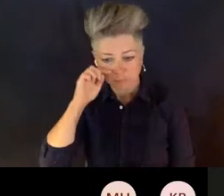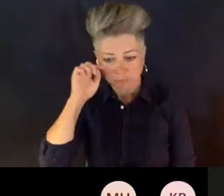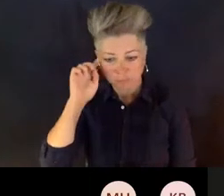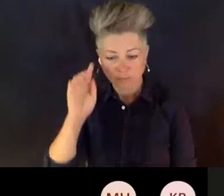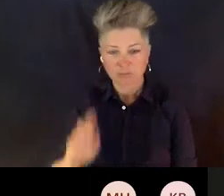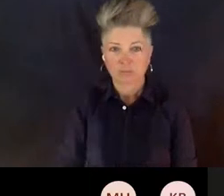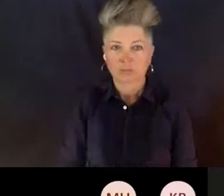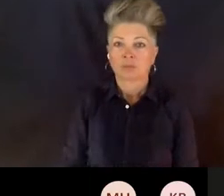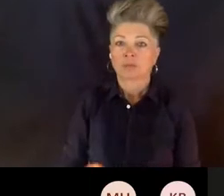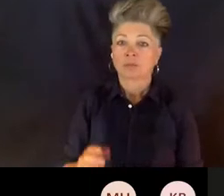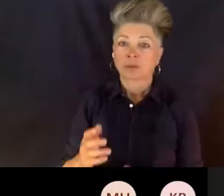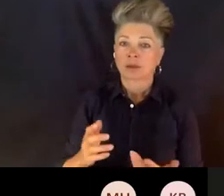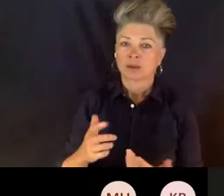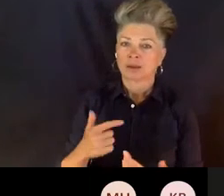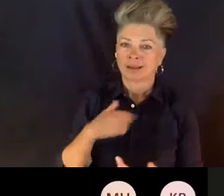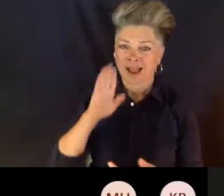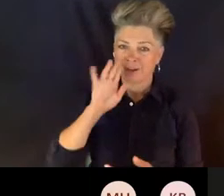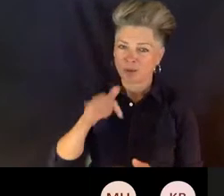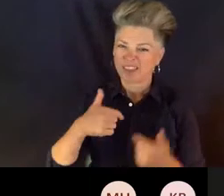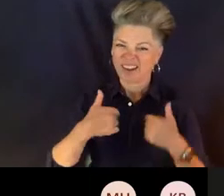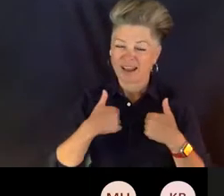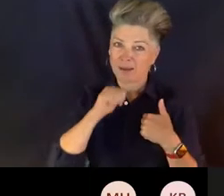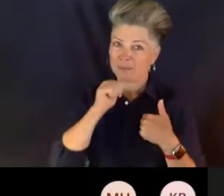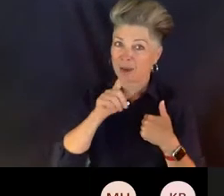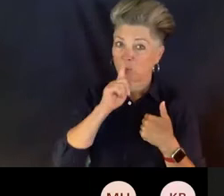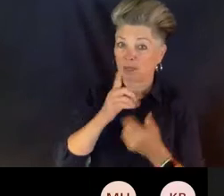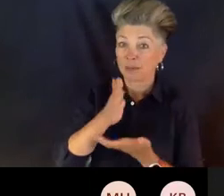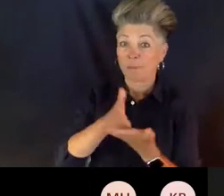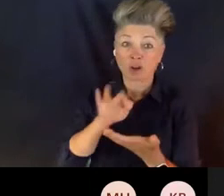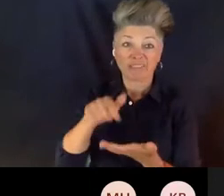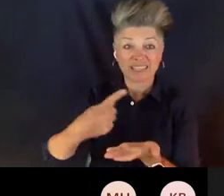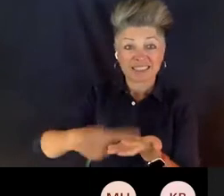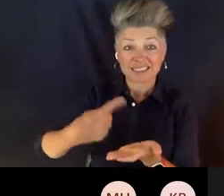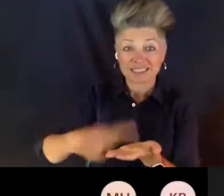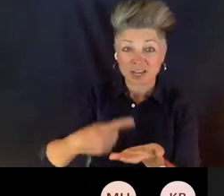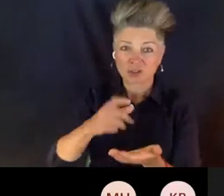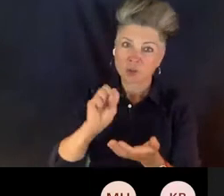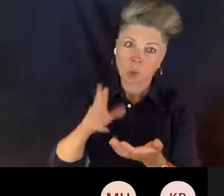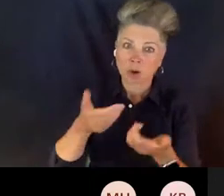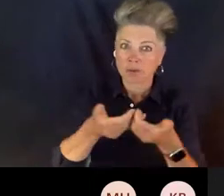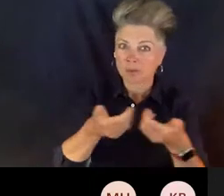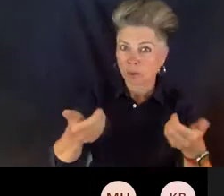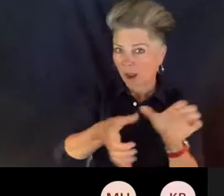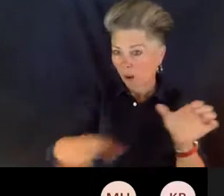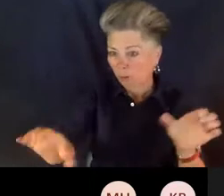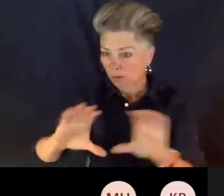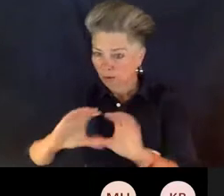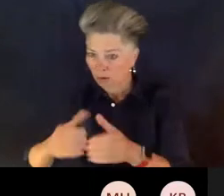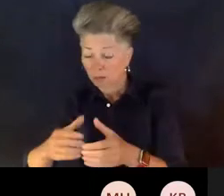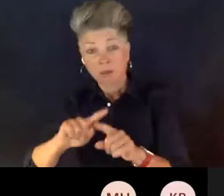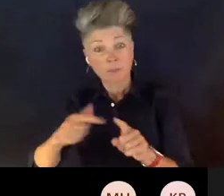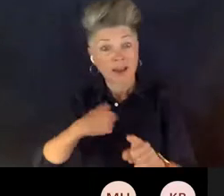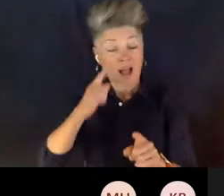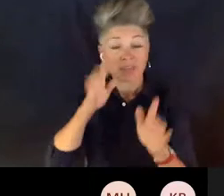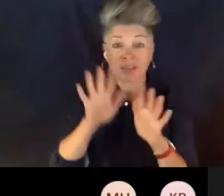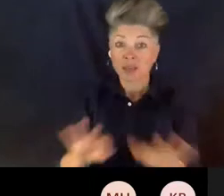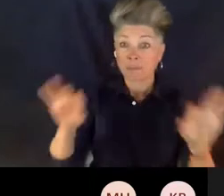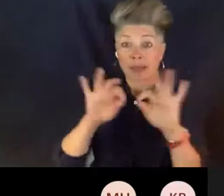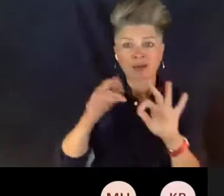I know I'm not part of these discussions necessarily, or the breakout discussions, but I'll say I think it matters because